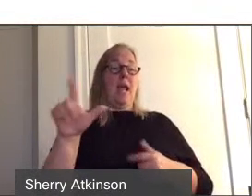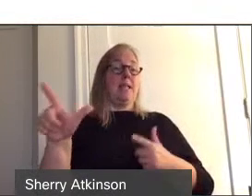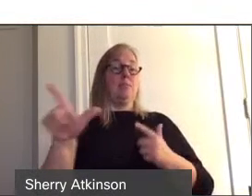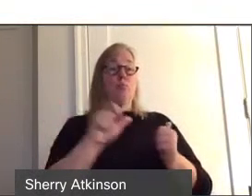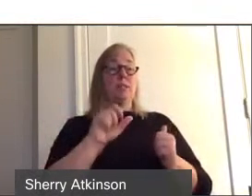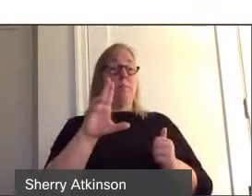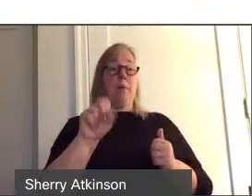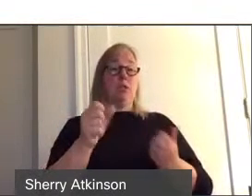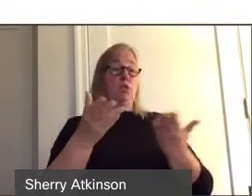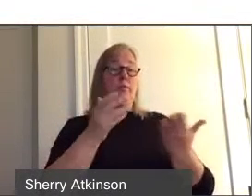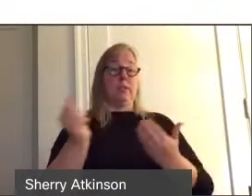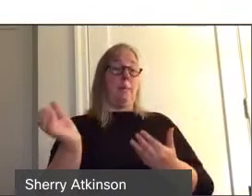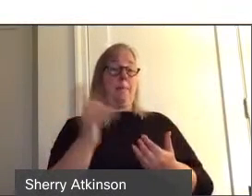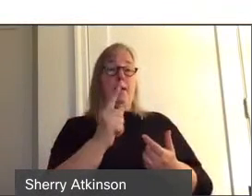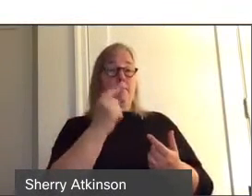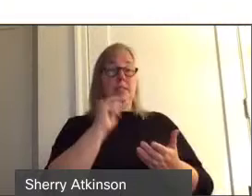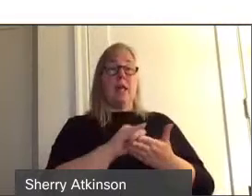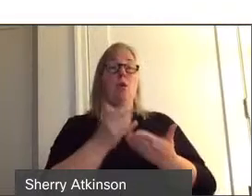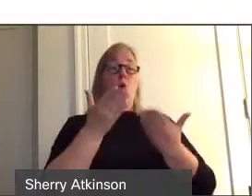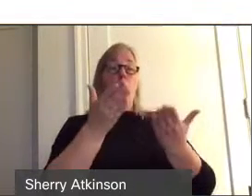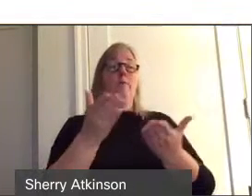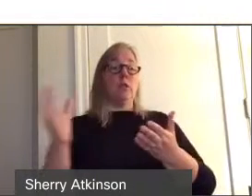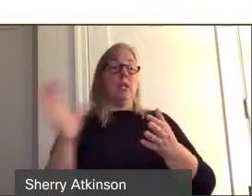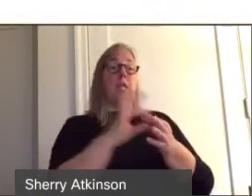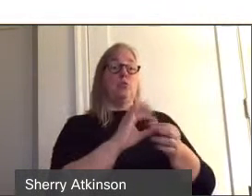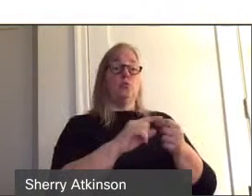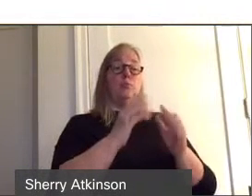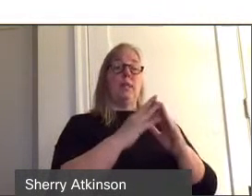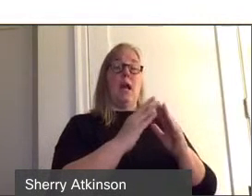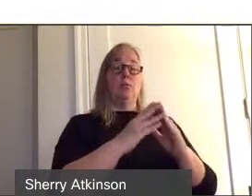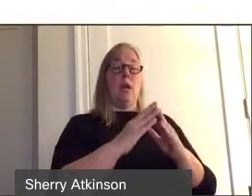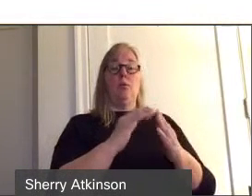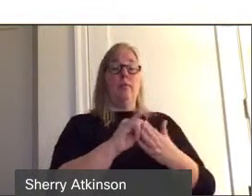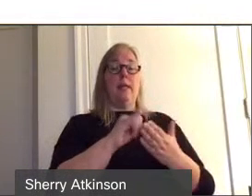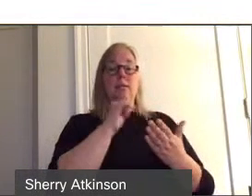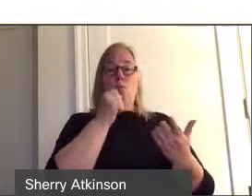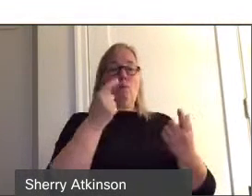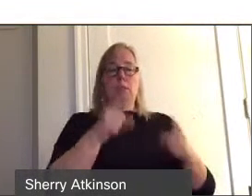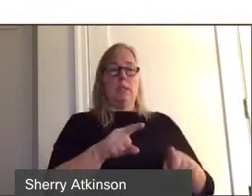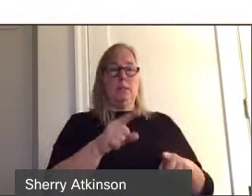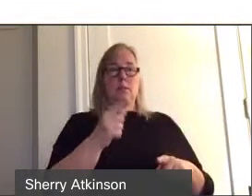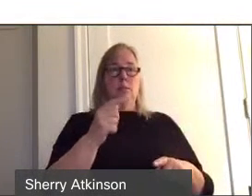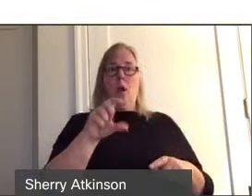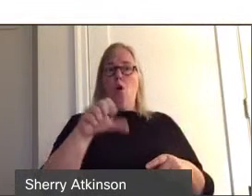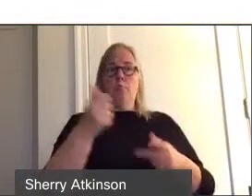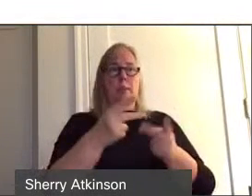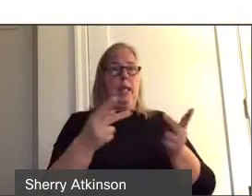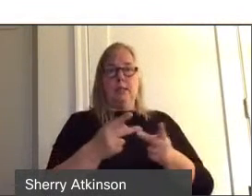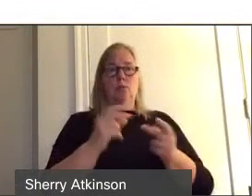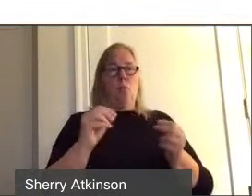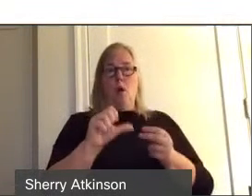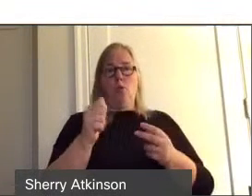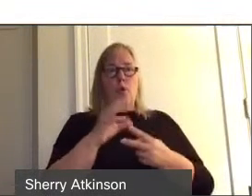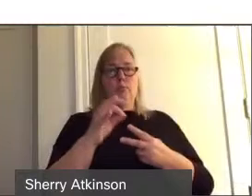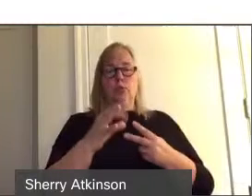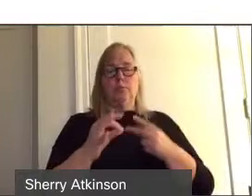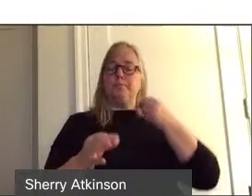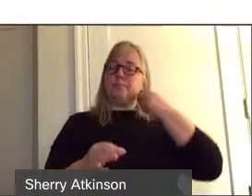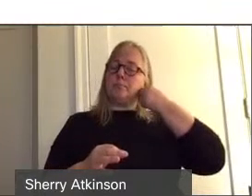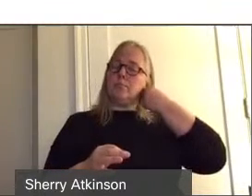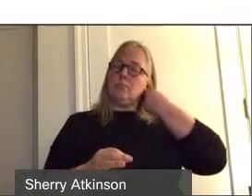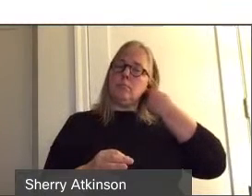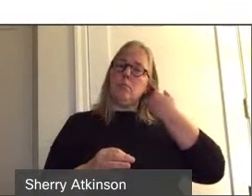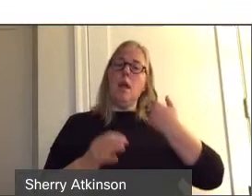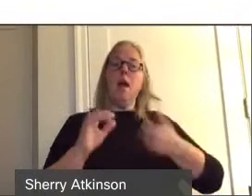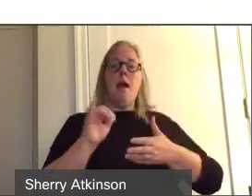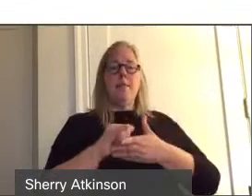offers connections into downtown that don't exist anywhere else, and really help pull us into that